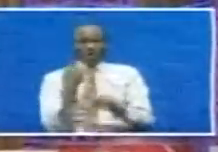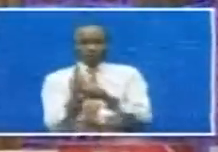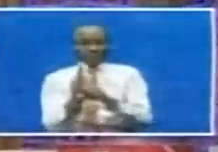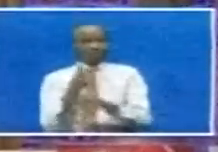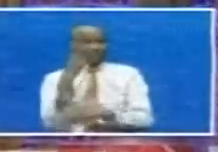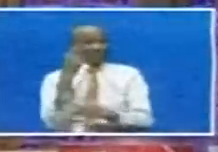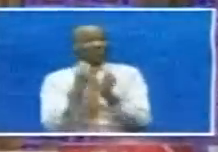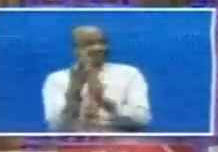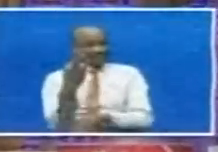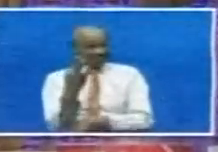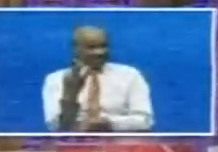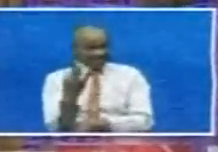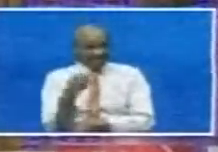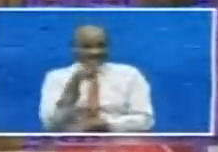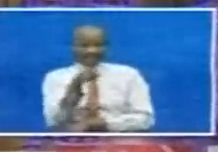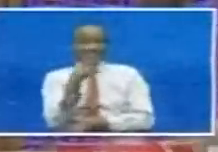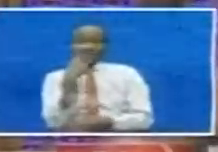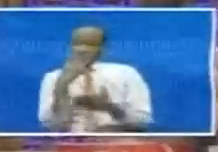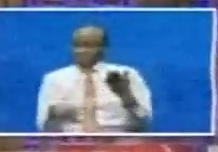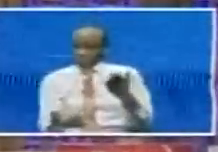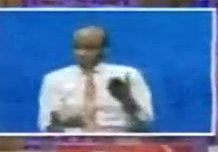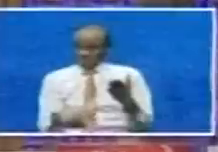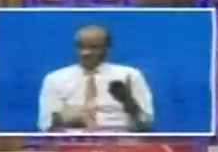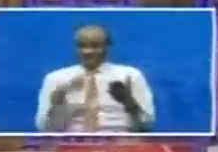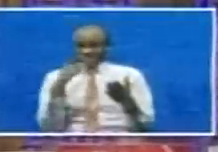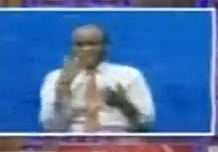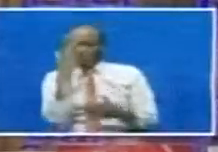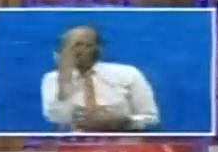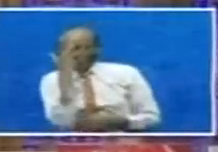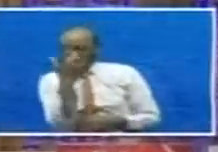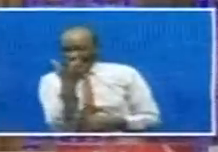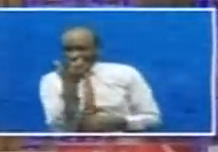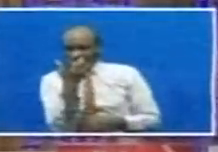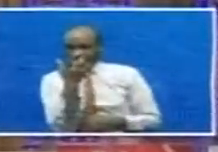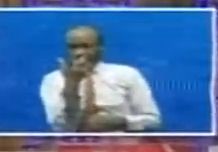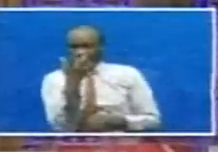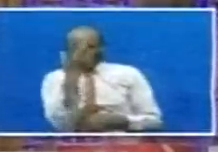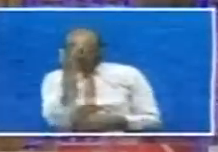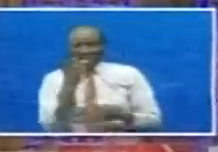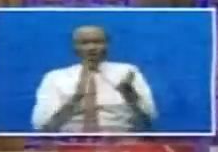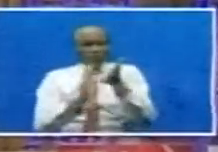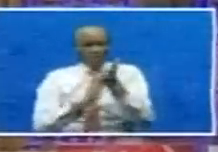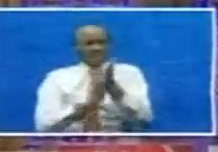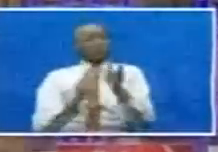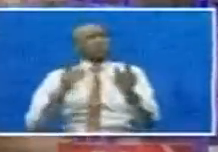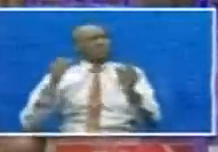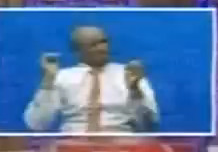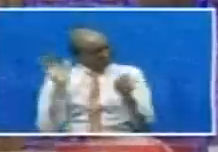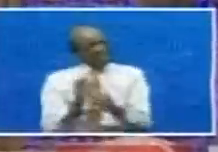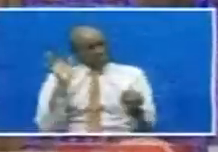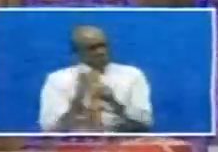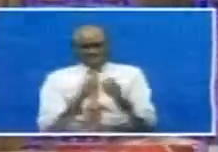of 2013, which made wide range of recommendations. Amongst